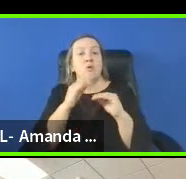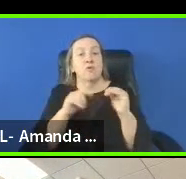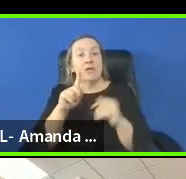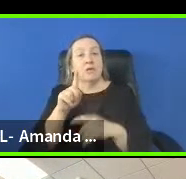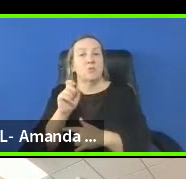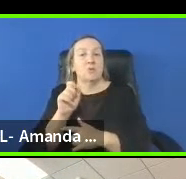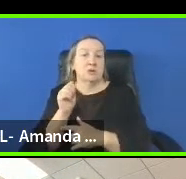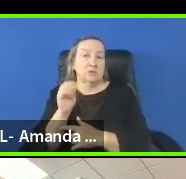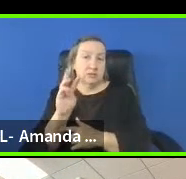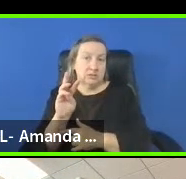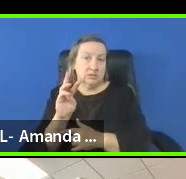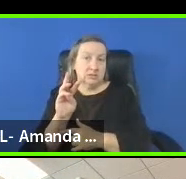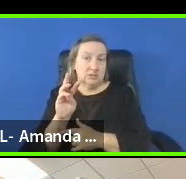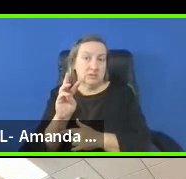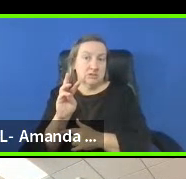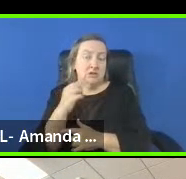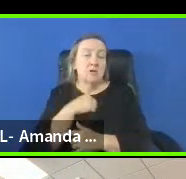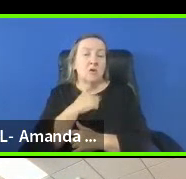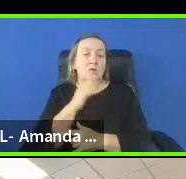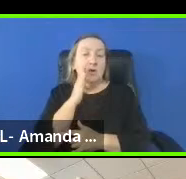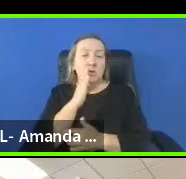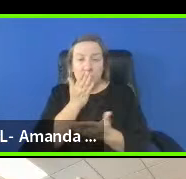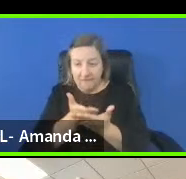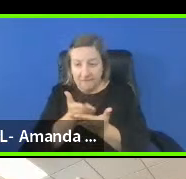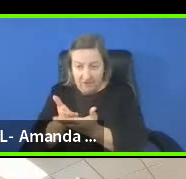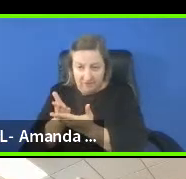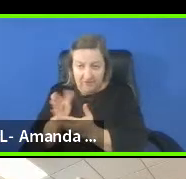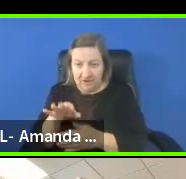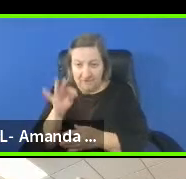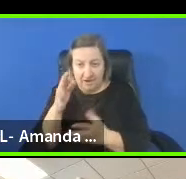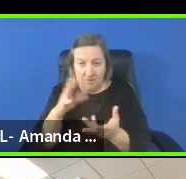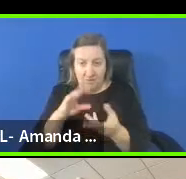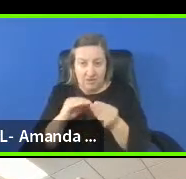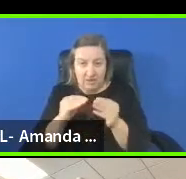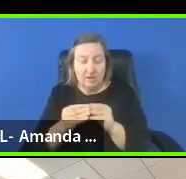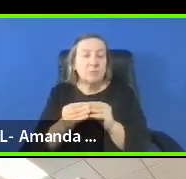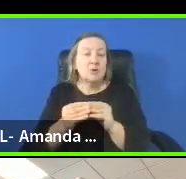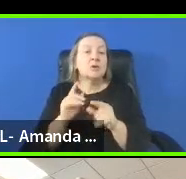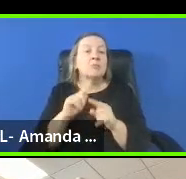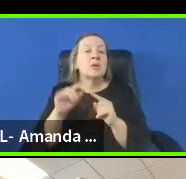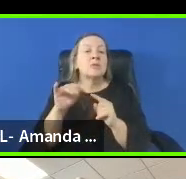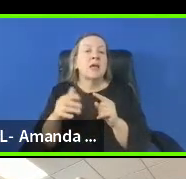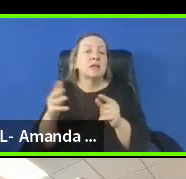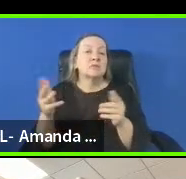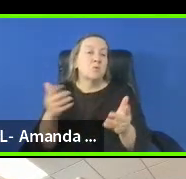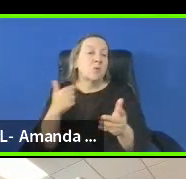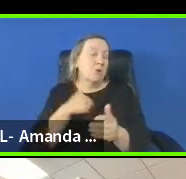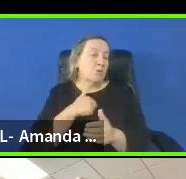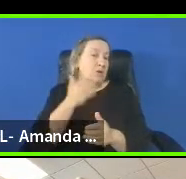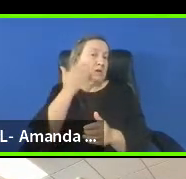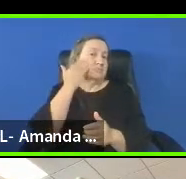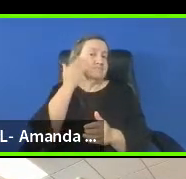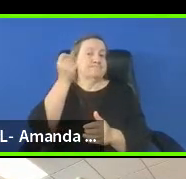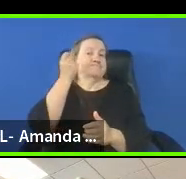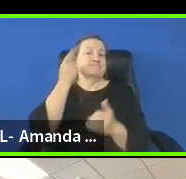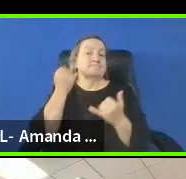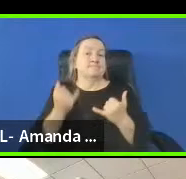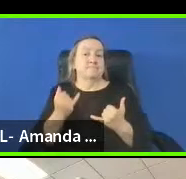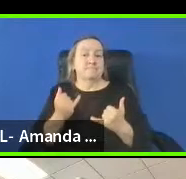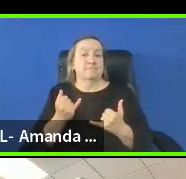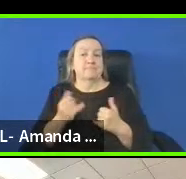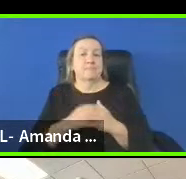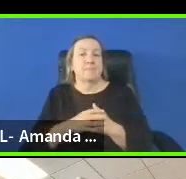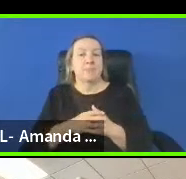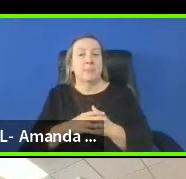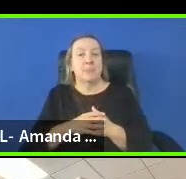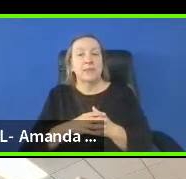116. So we will verify that number, but that's all of the indication that we have right now. So